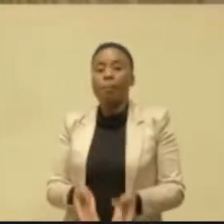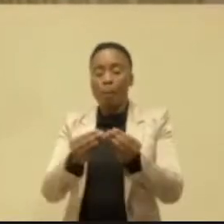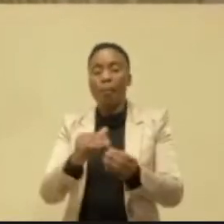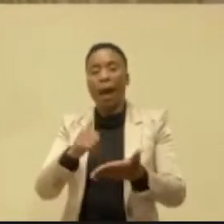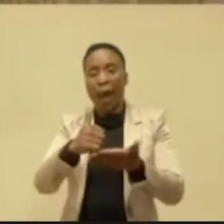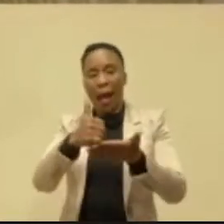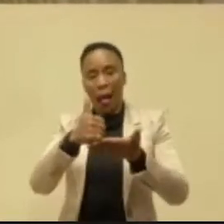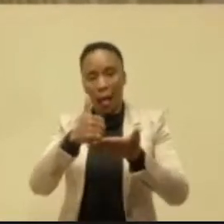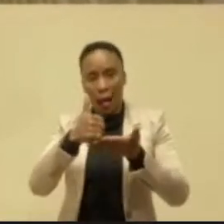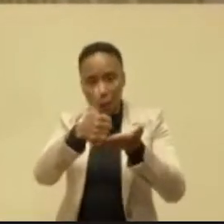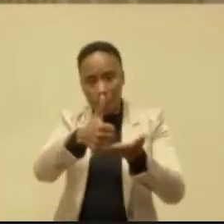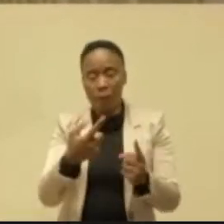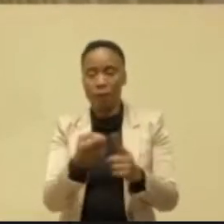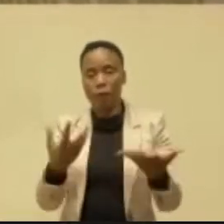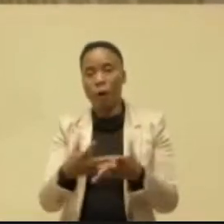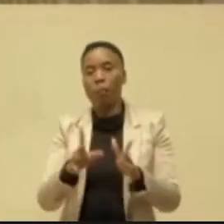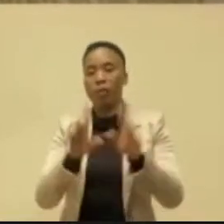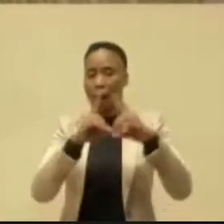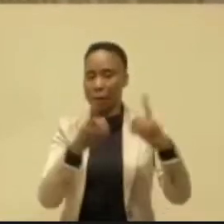led